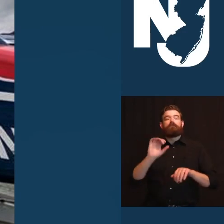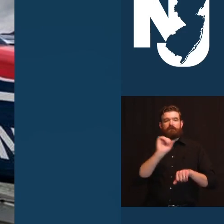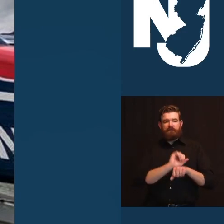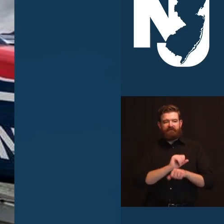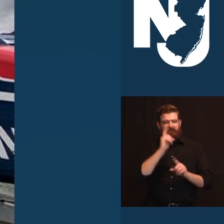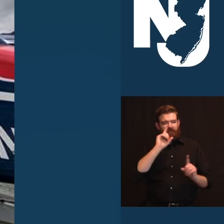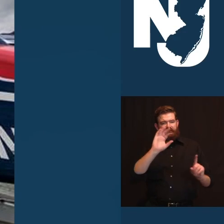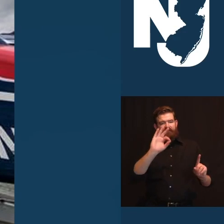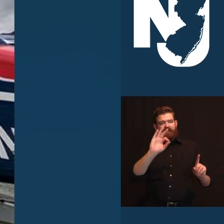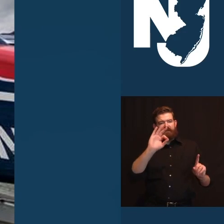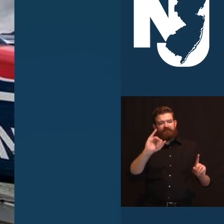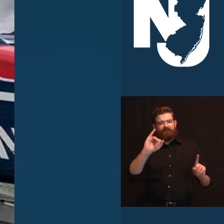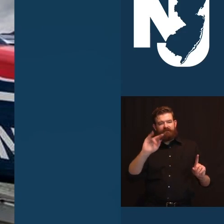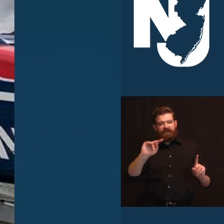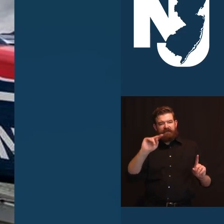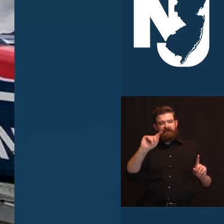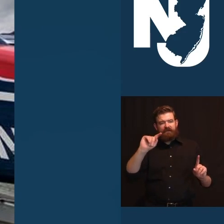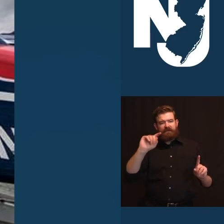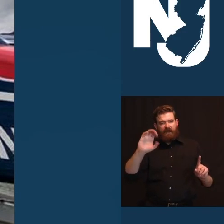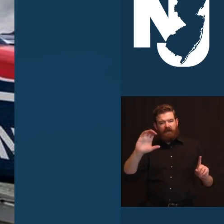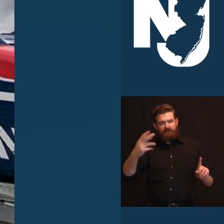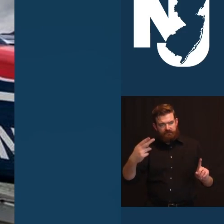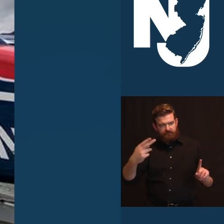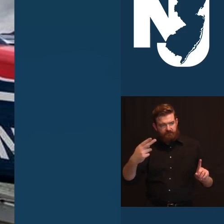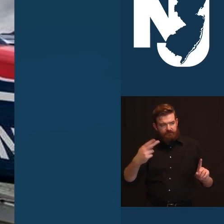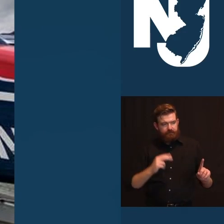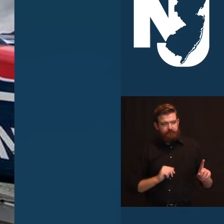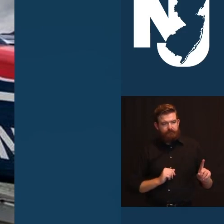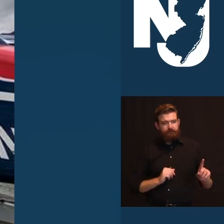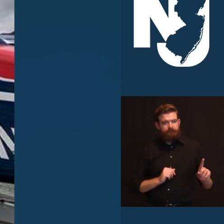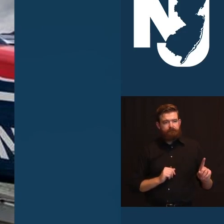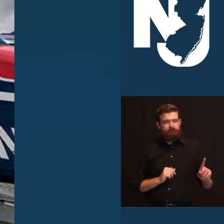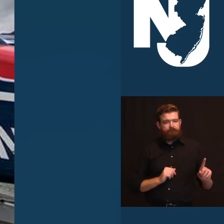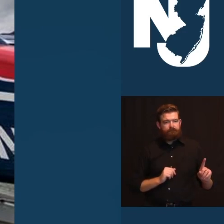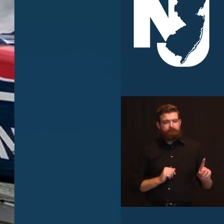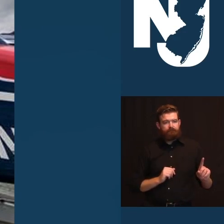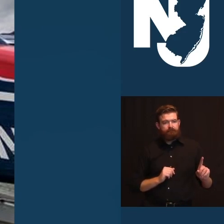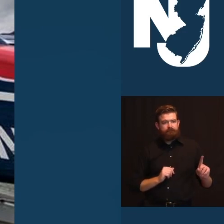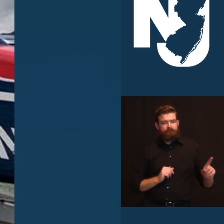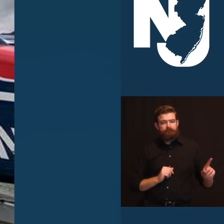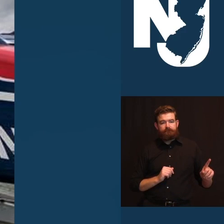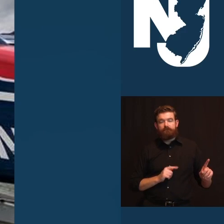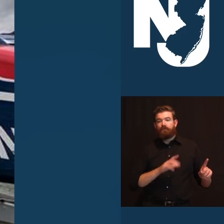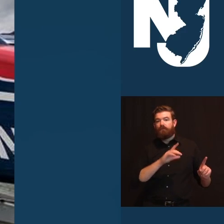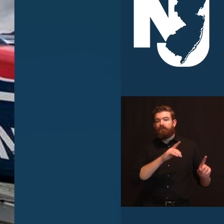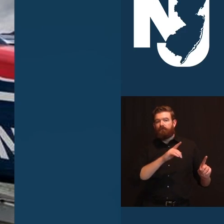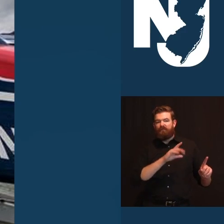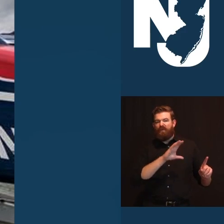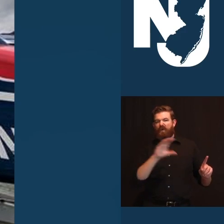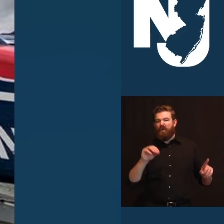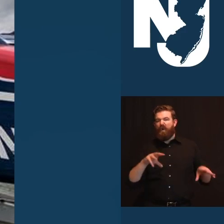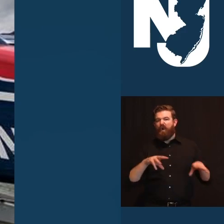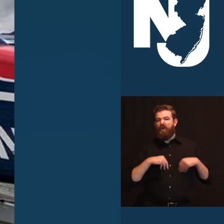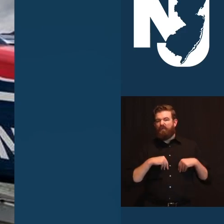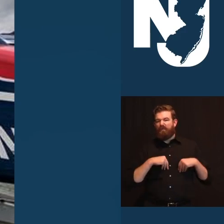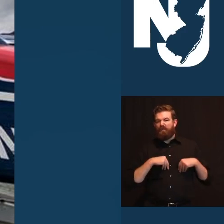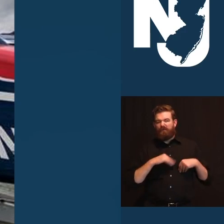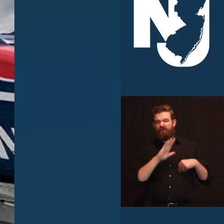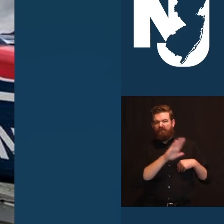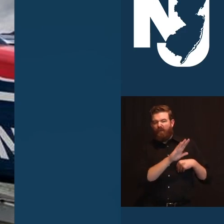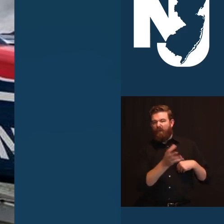In 2012, Jim became the co-owner of his business, adding his business experience to the award-winning Franklin Lakes-based